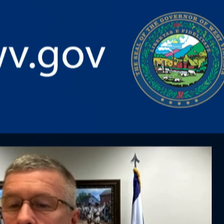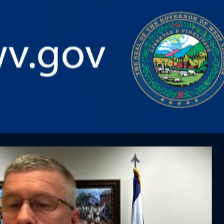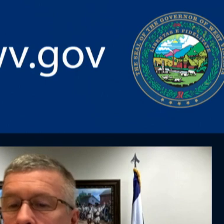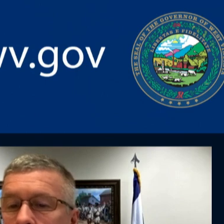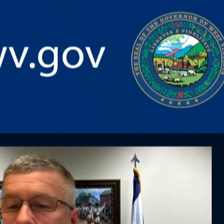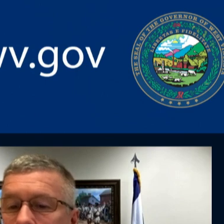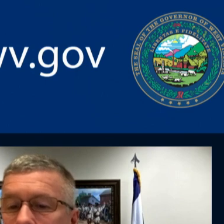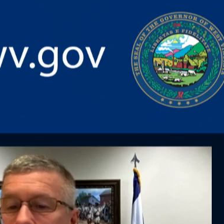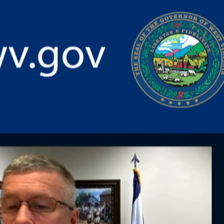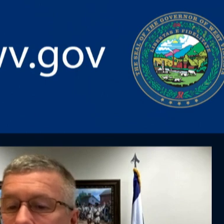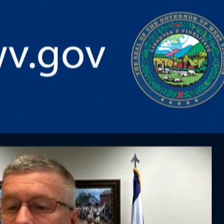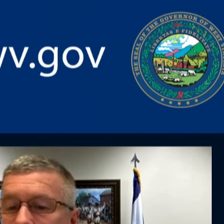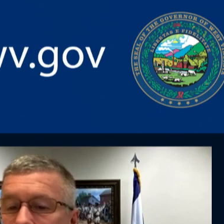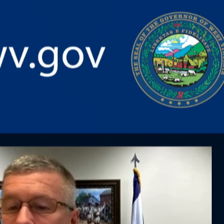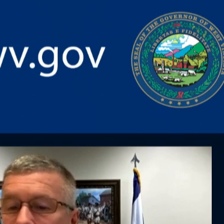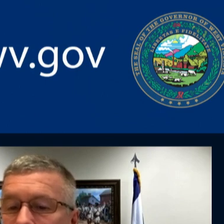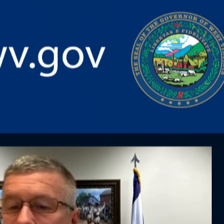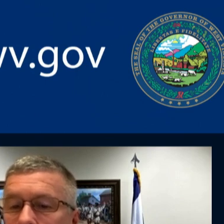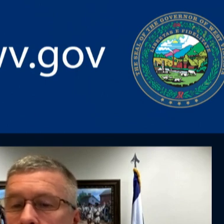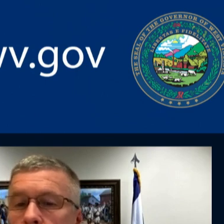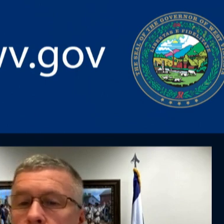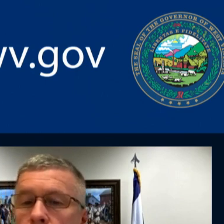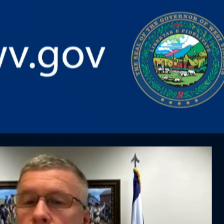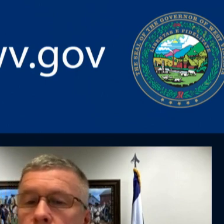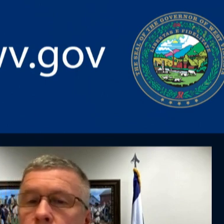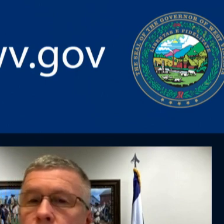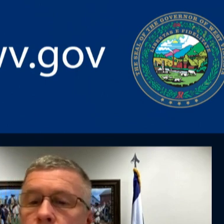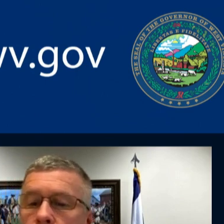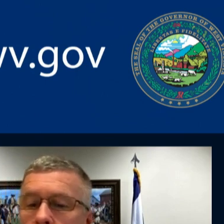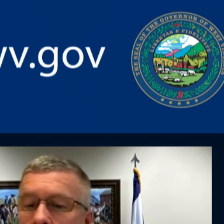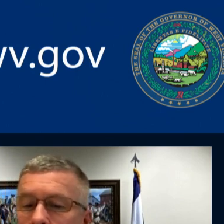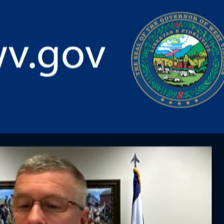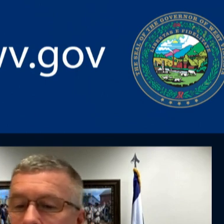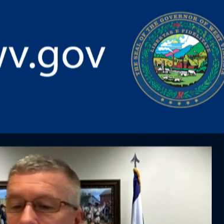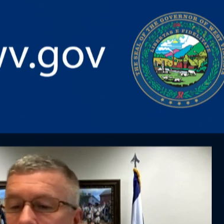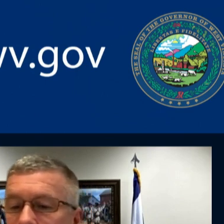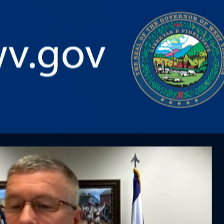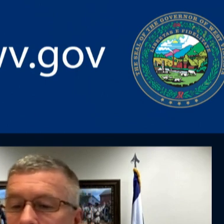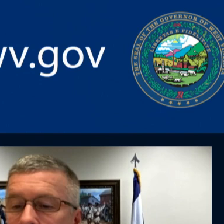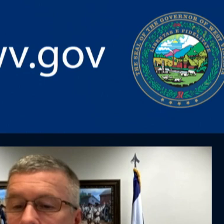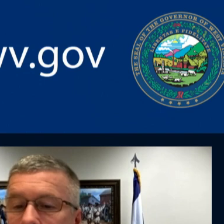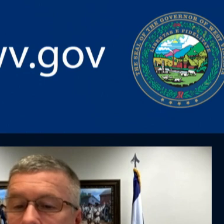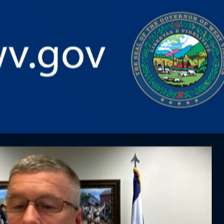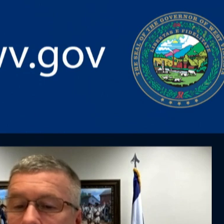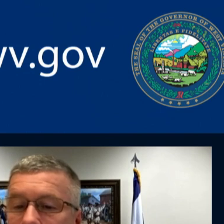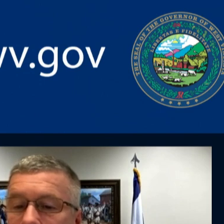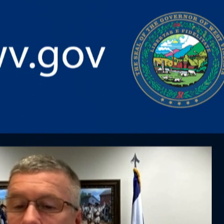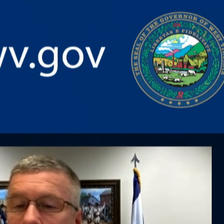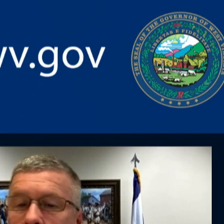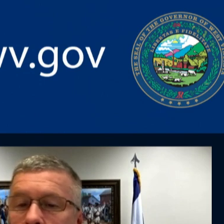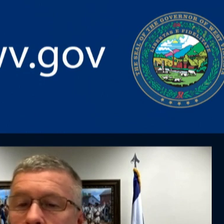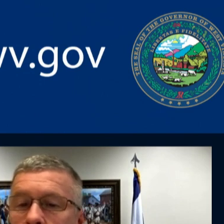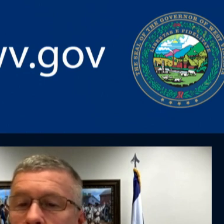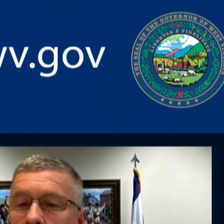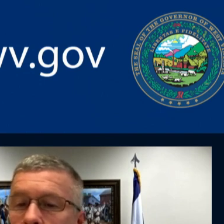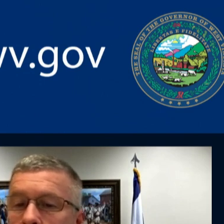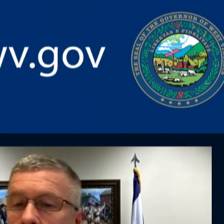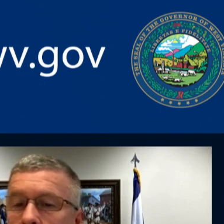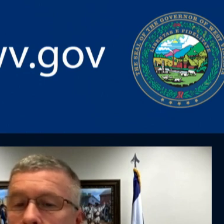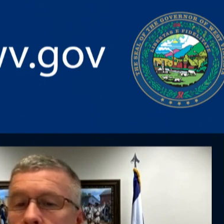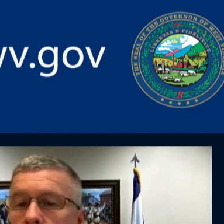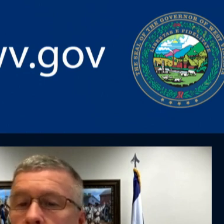and governor, and happy birthday to your mama, governor. Mine is missed as well, but these are important days. But to the question, I have